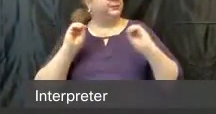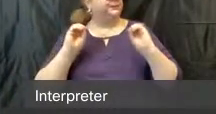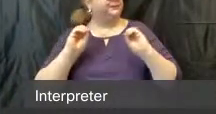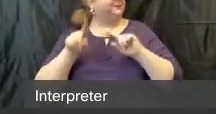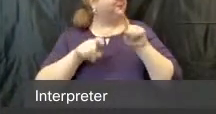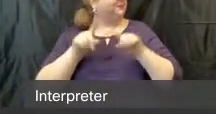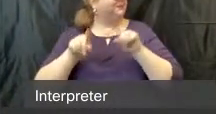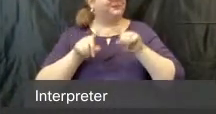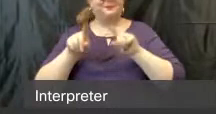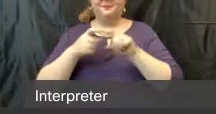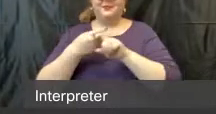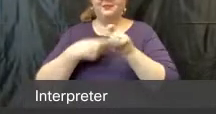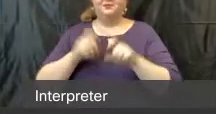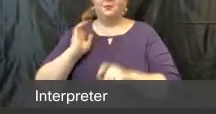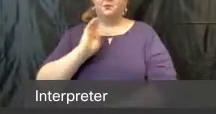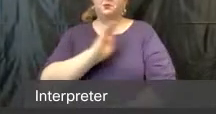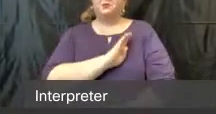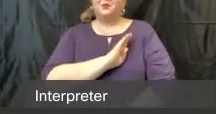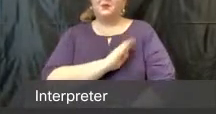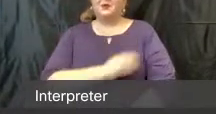of the board,